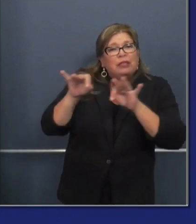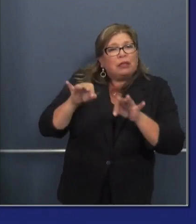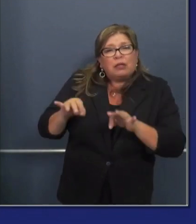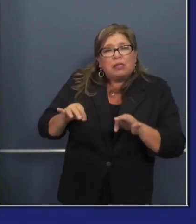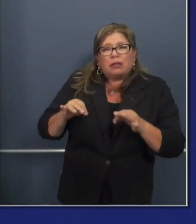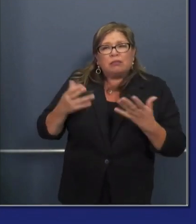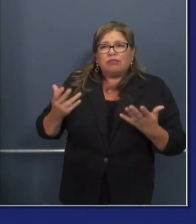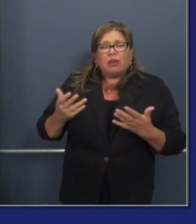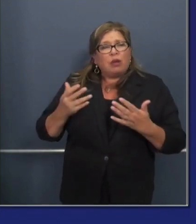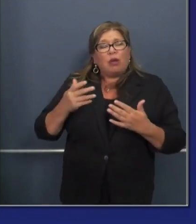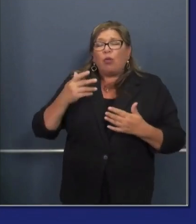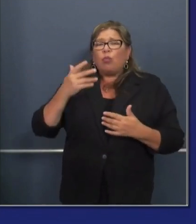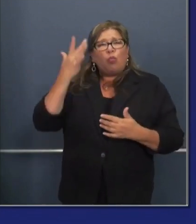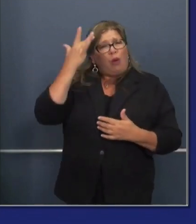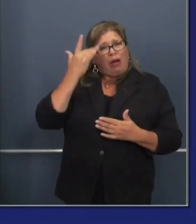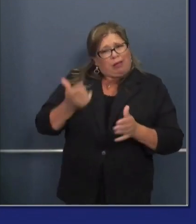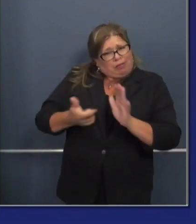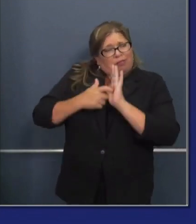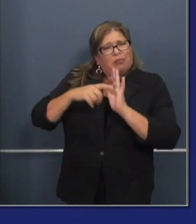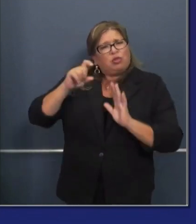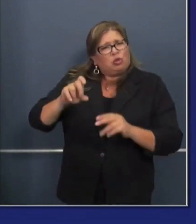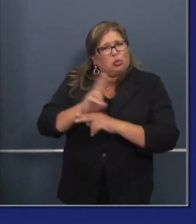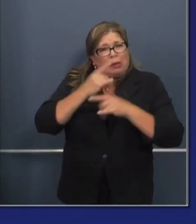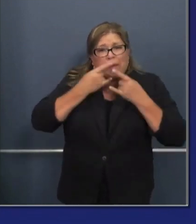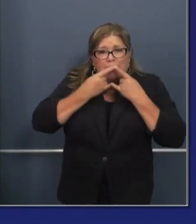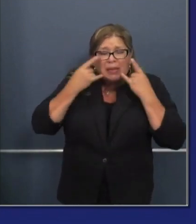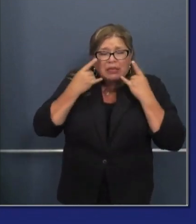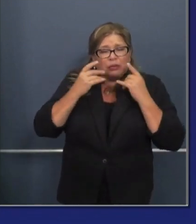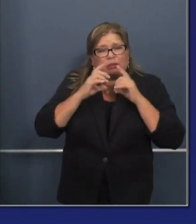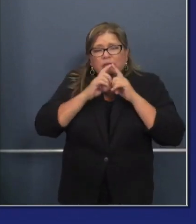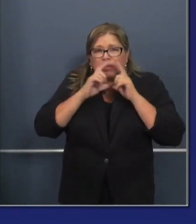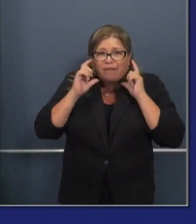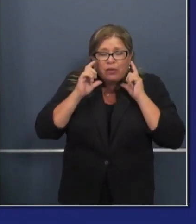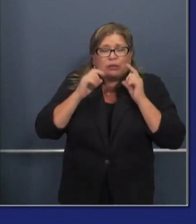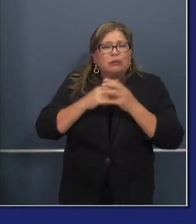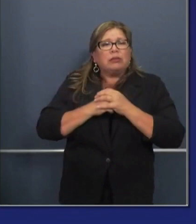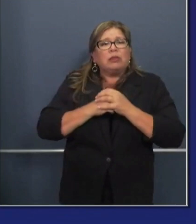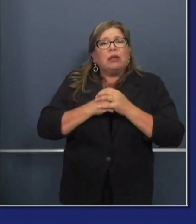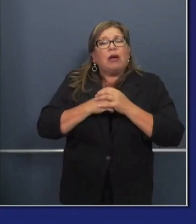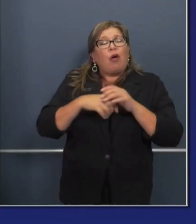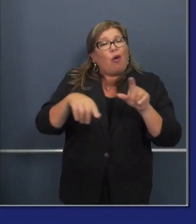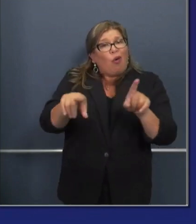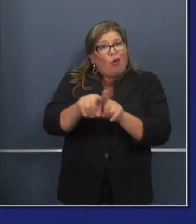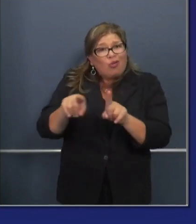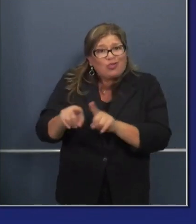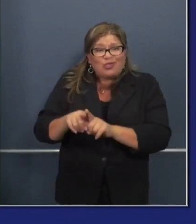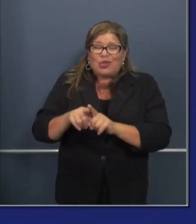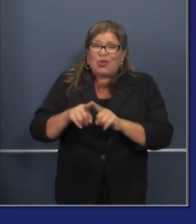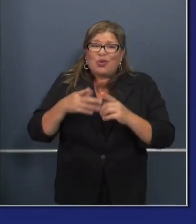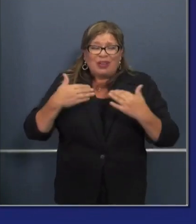principles of not just wearing a face mask or a face covering, but